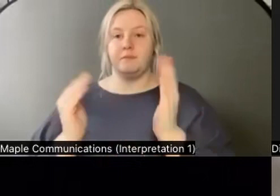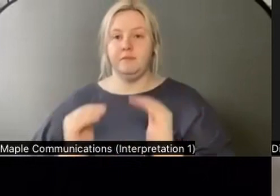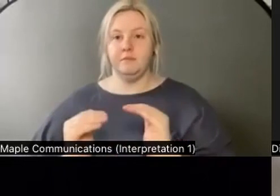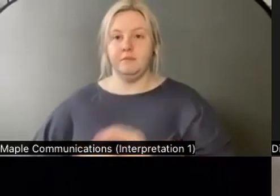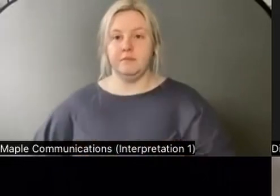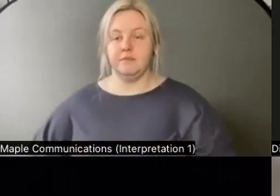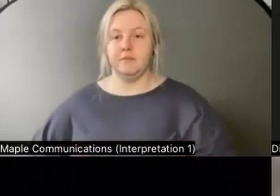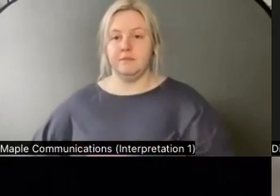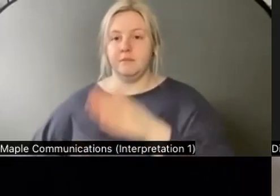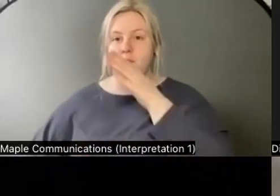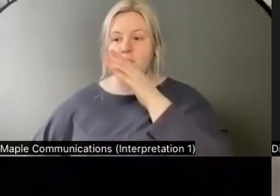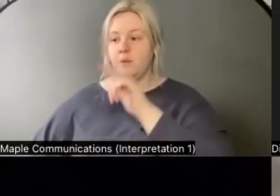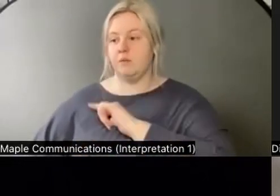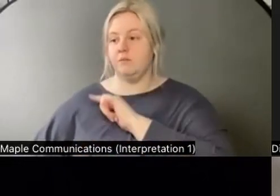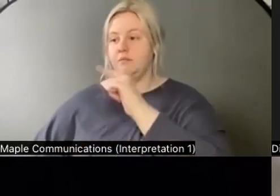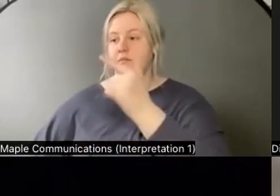we will go to